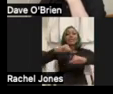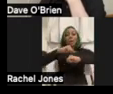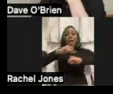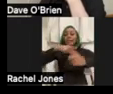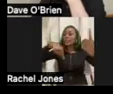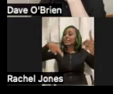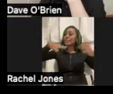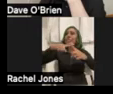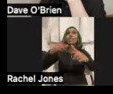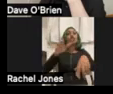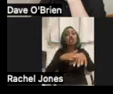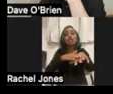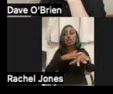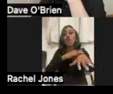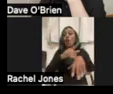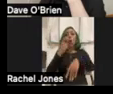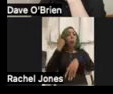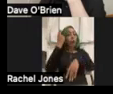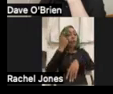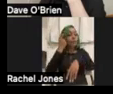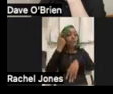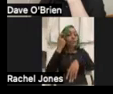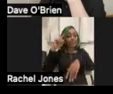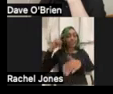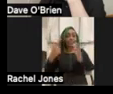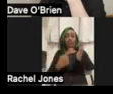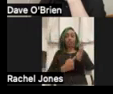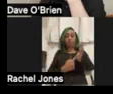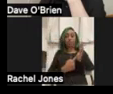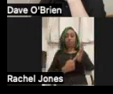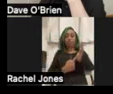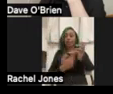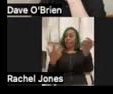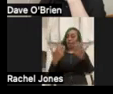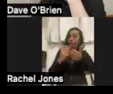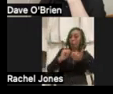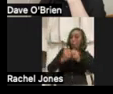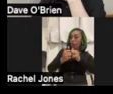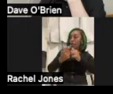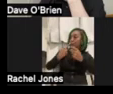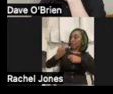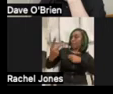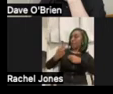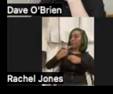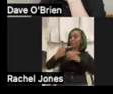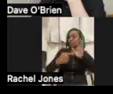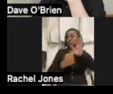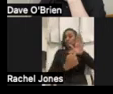kind of slow and considered decision-making about how collaborators want to present